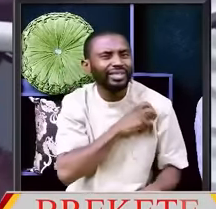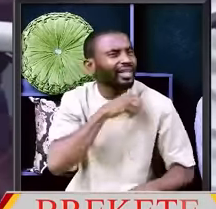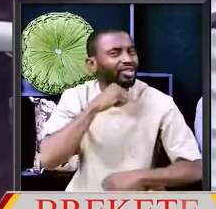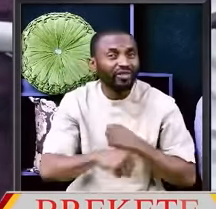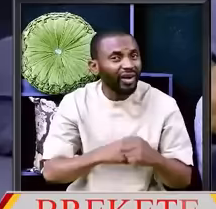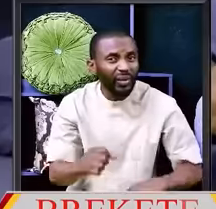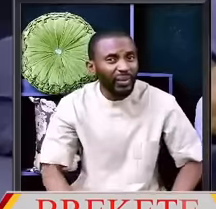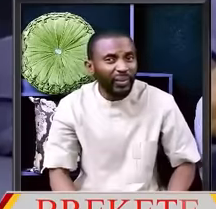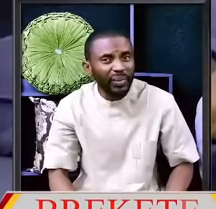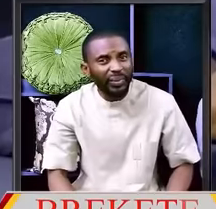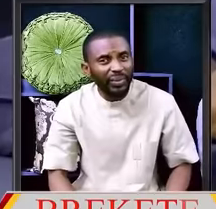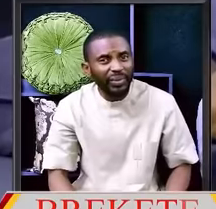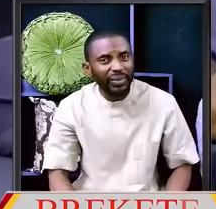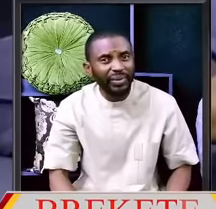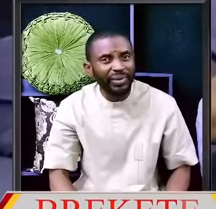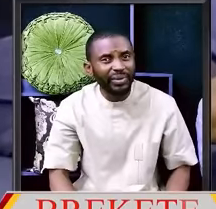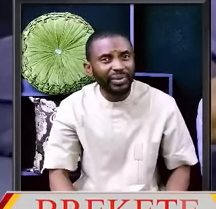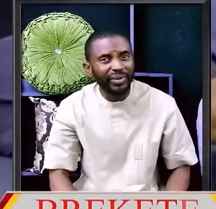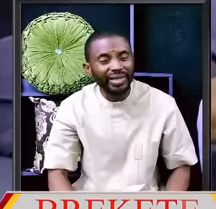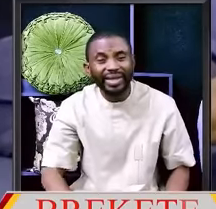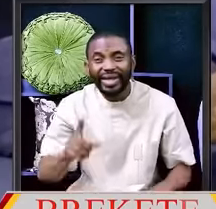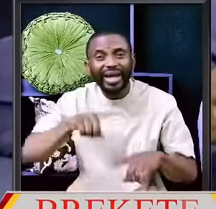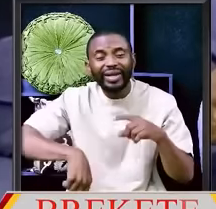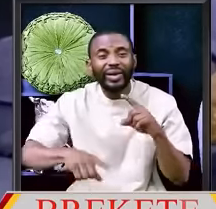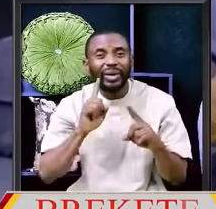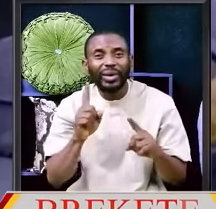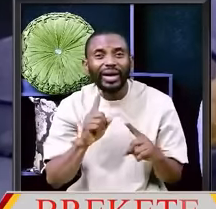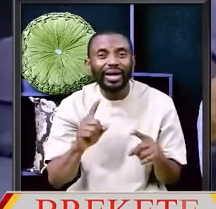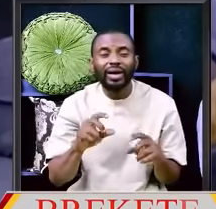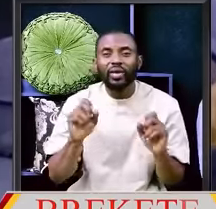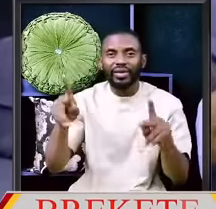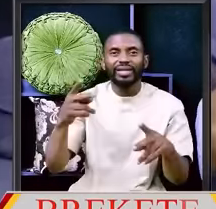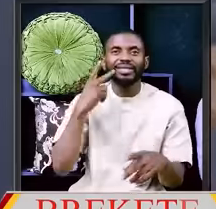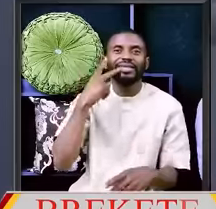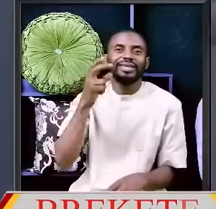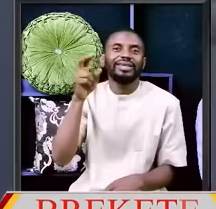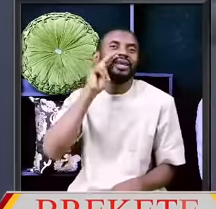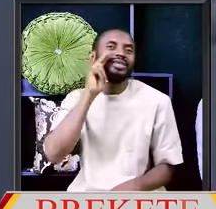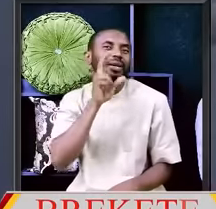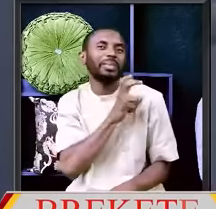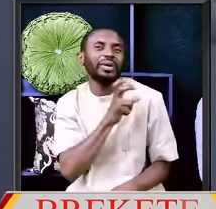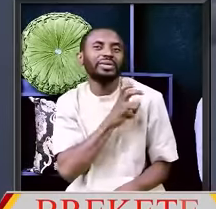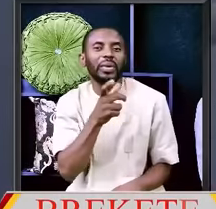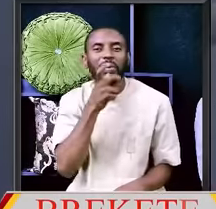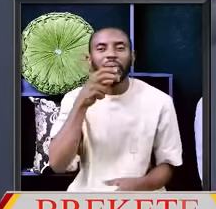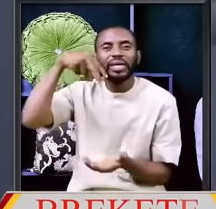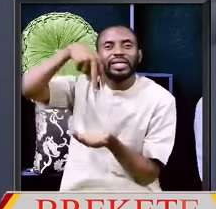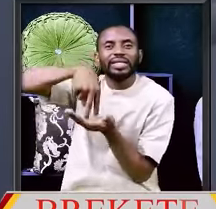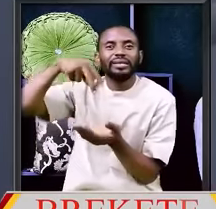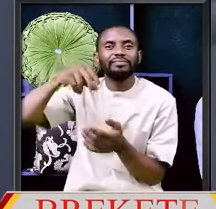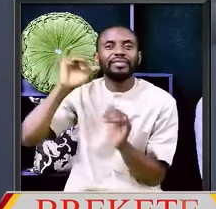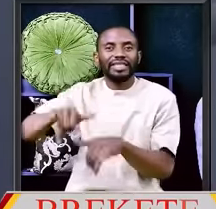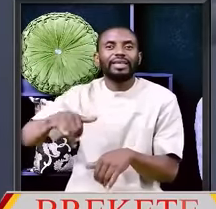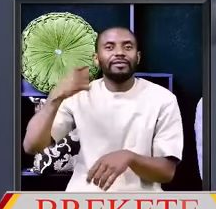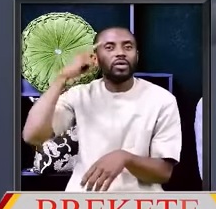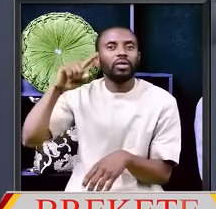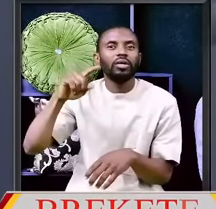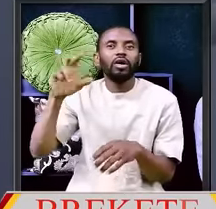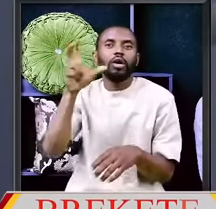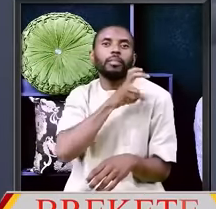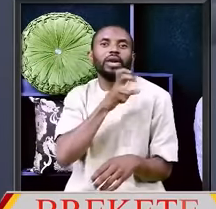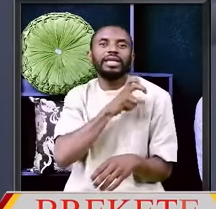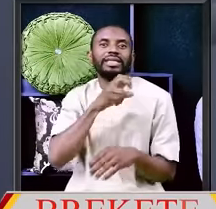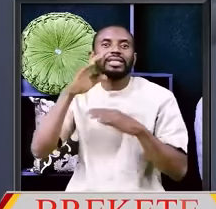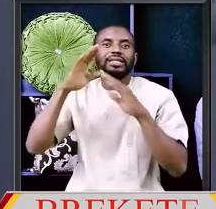they suffer. They cannot talk. Okay, see Nigerian police where they stay for police